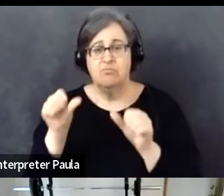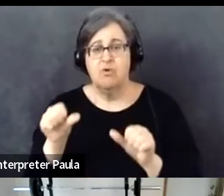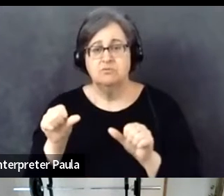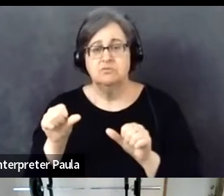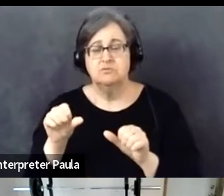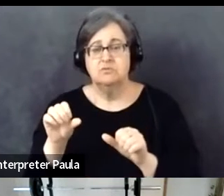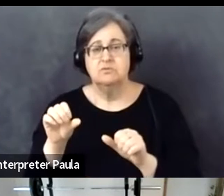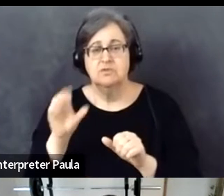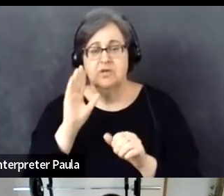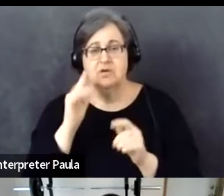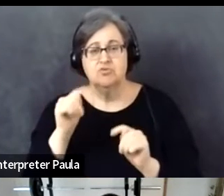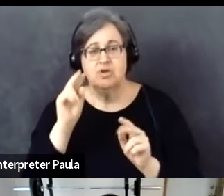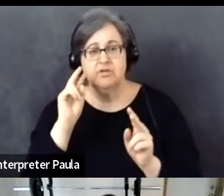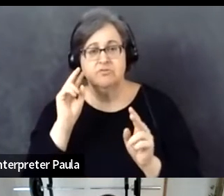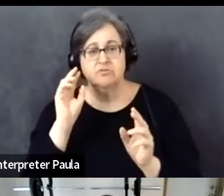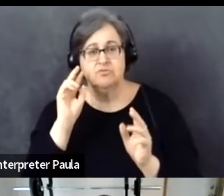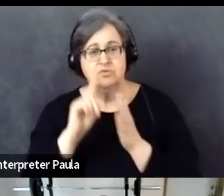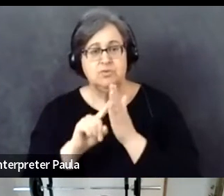look up that too as well.